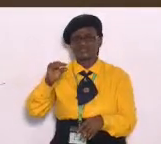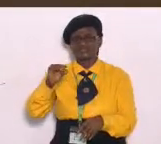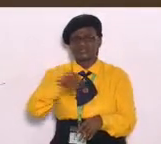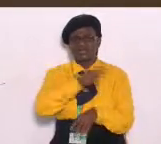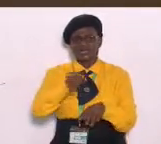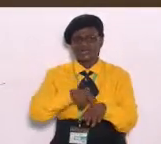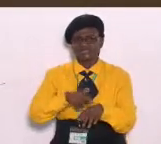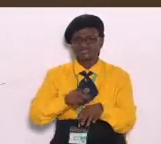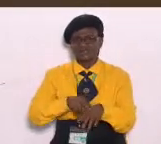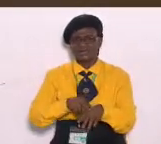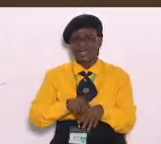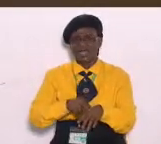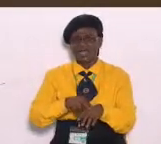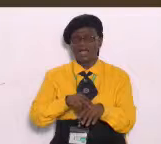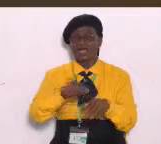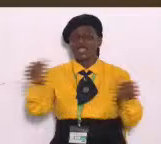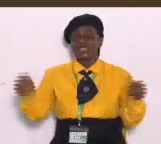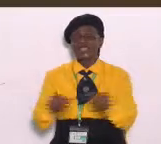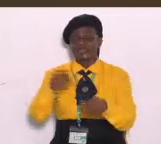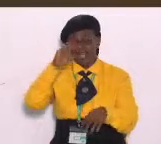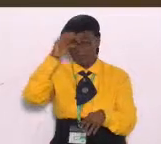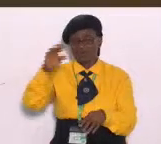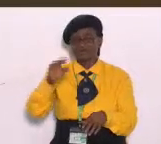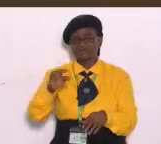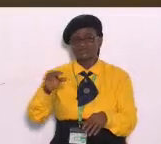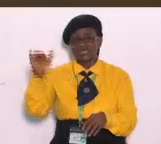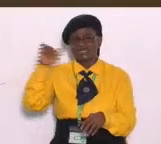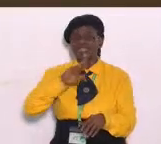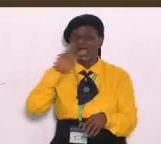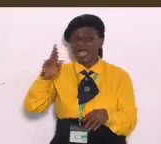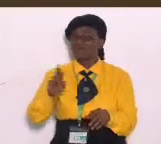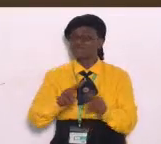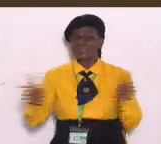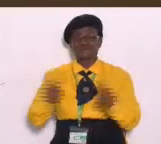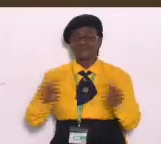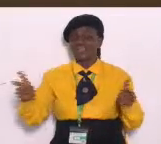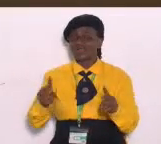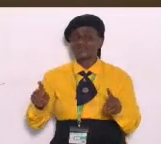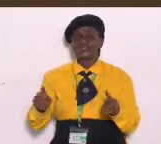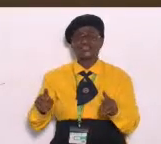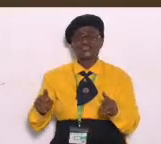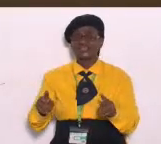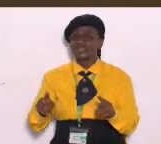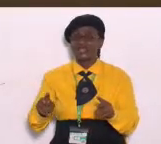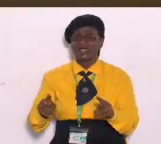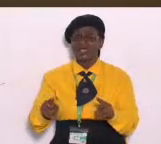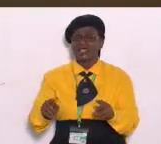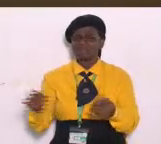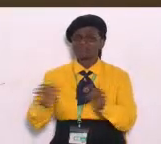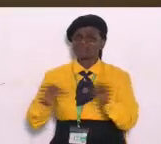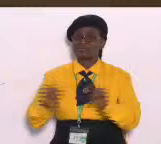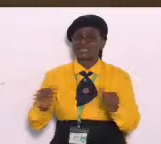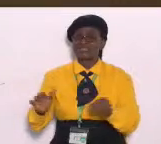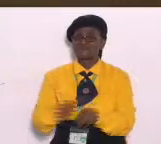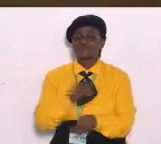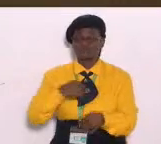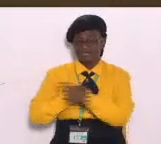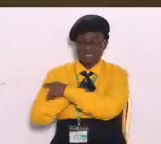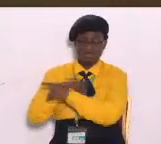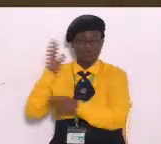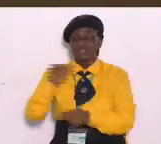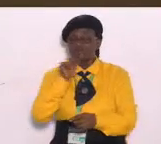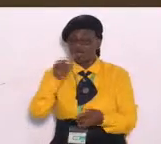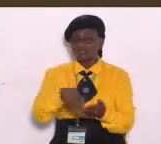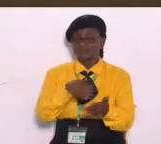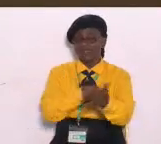national rascals, they're so rascally, everybody knew them. I won't mention names.